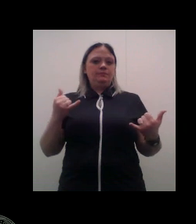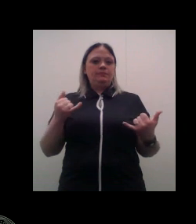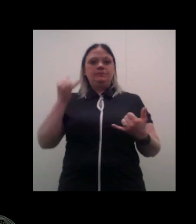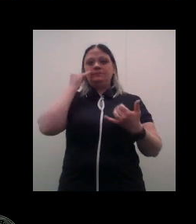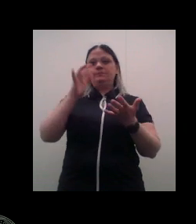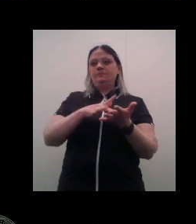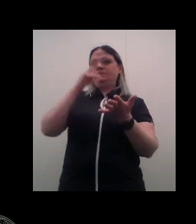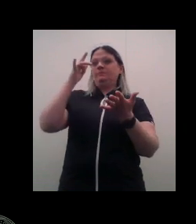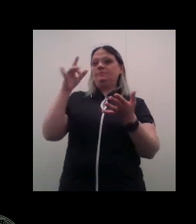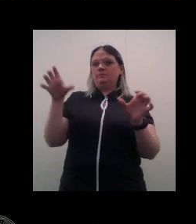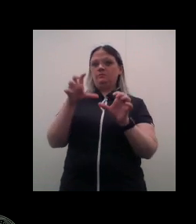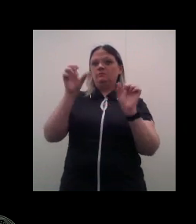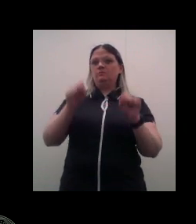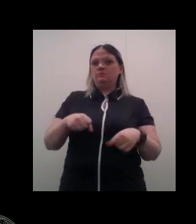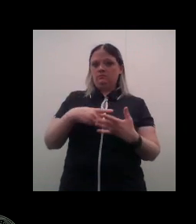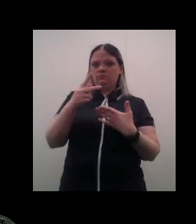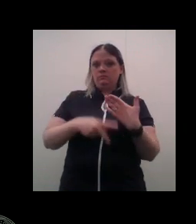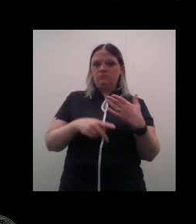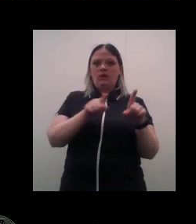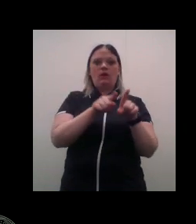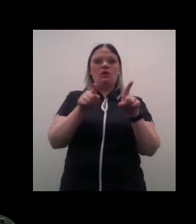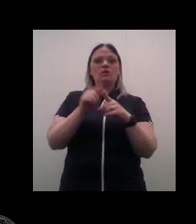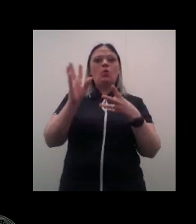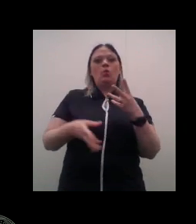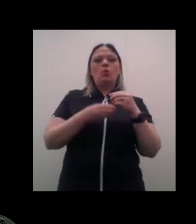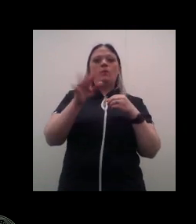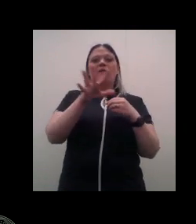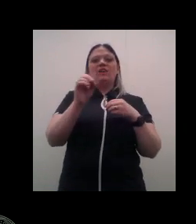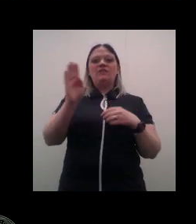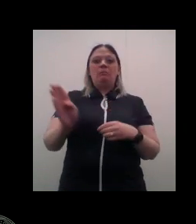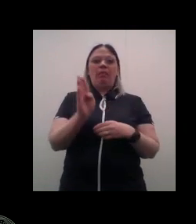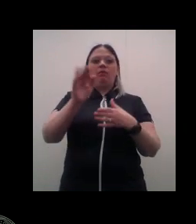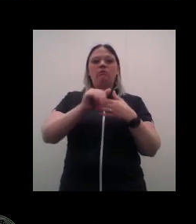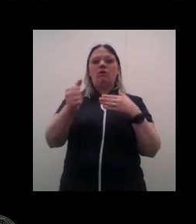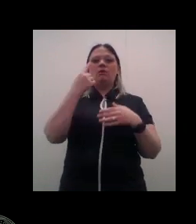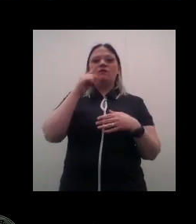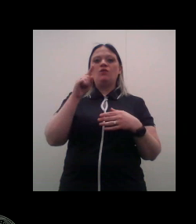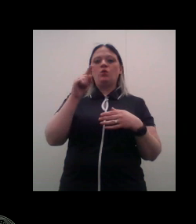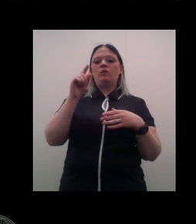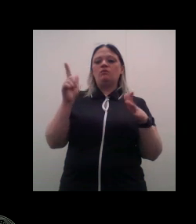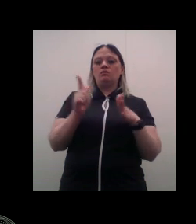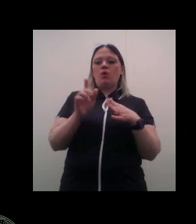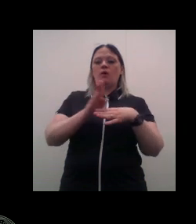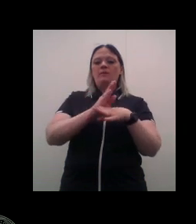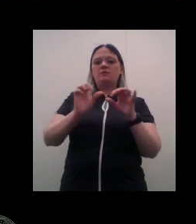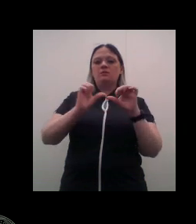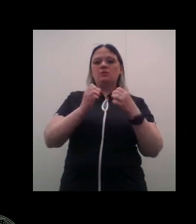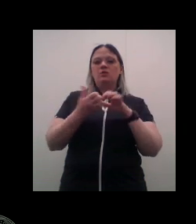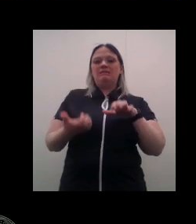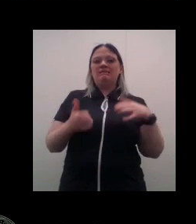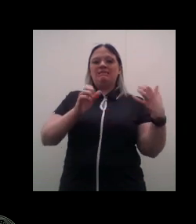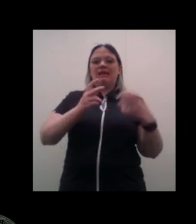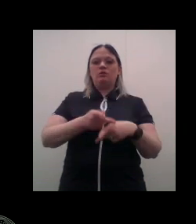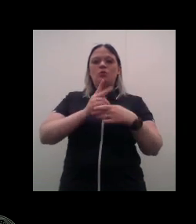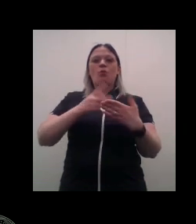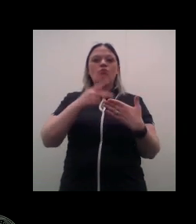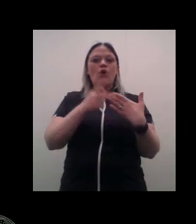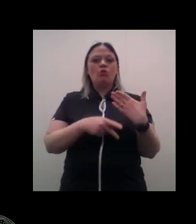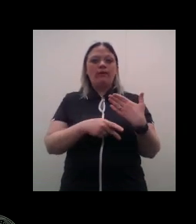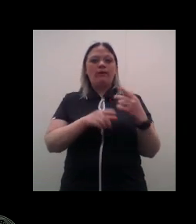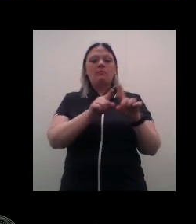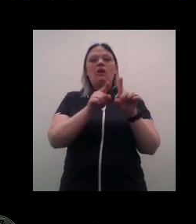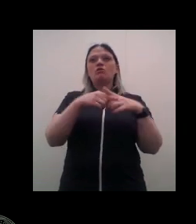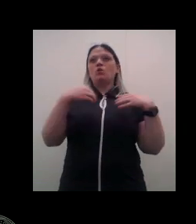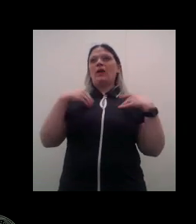these programs. They've also put an additional $50 billion into the Small Business Association's disaster loan program. And they also